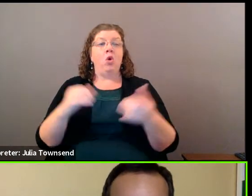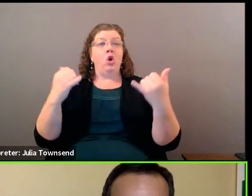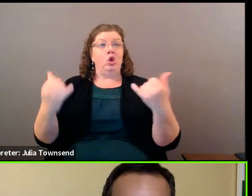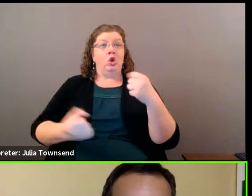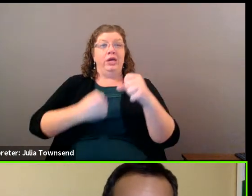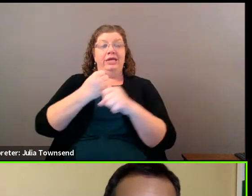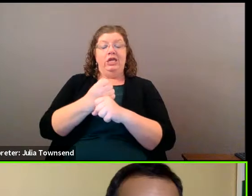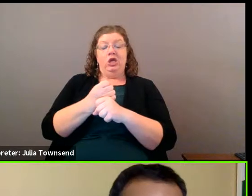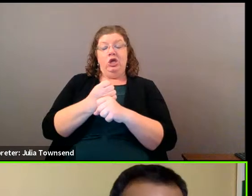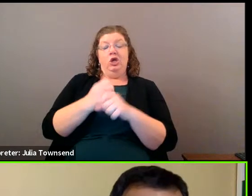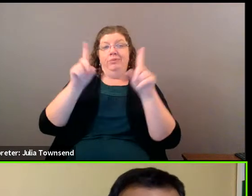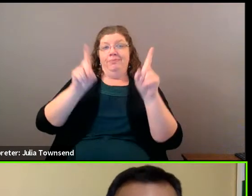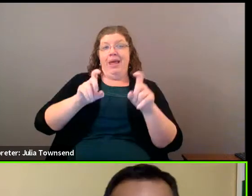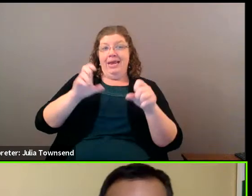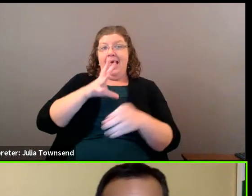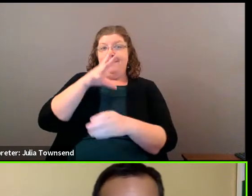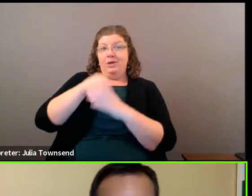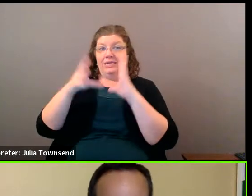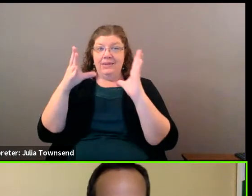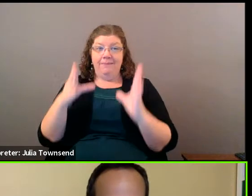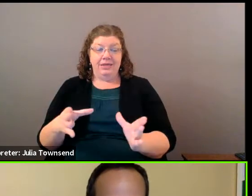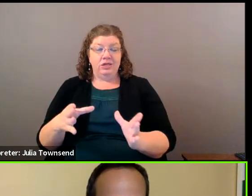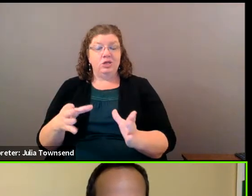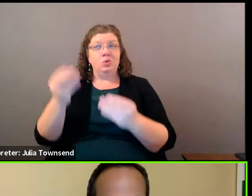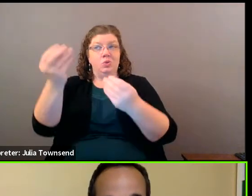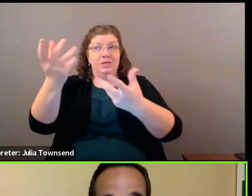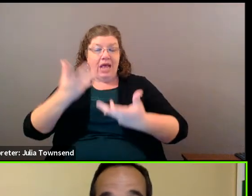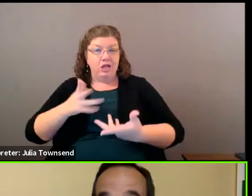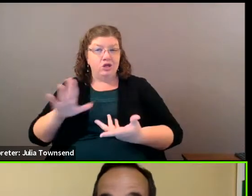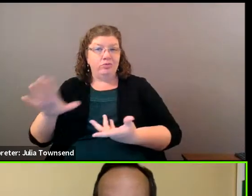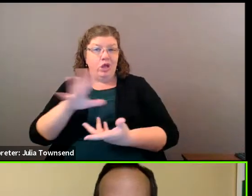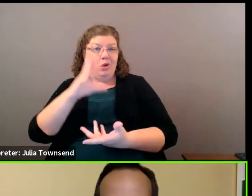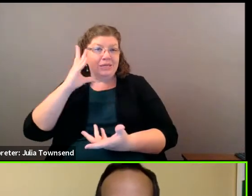beta participants to tell us about their